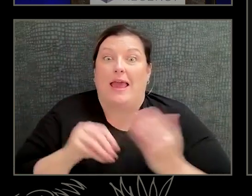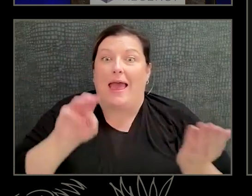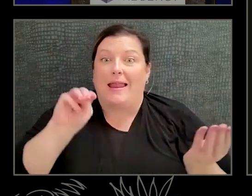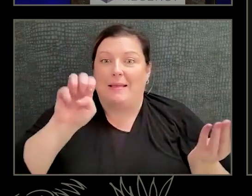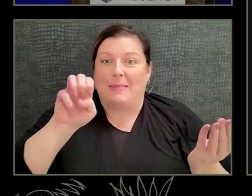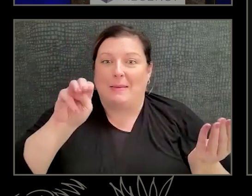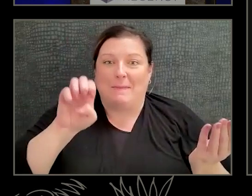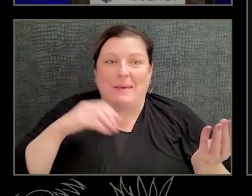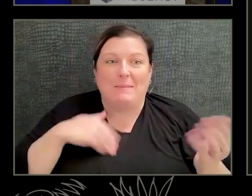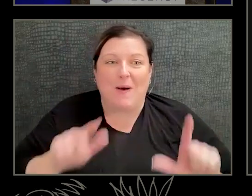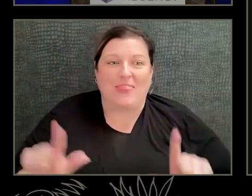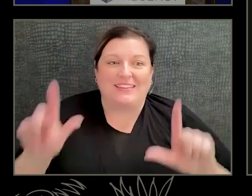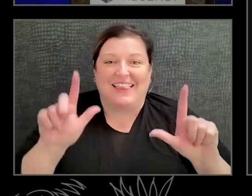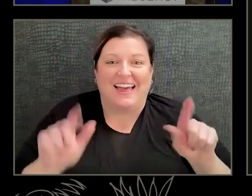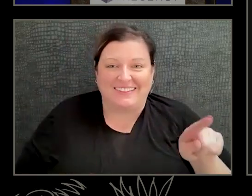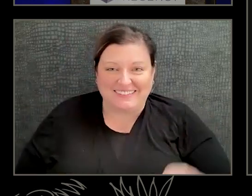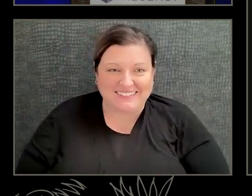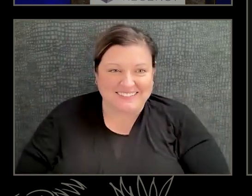my slides.